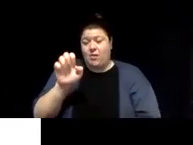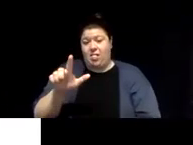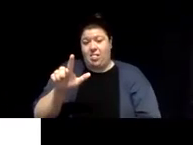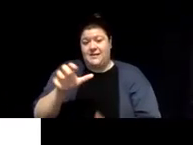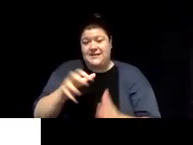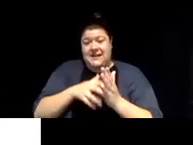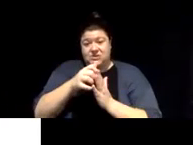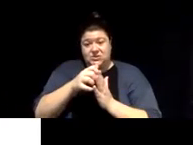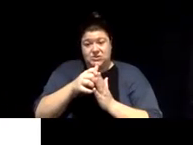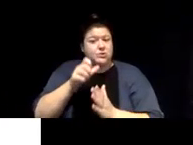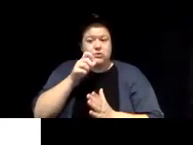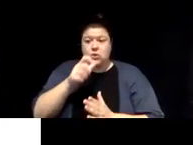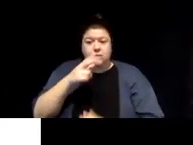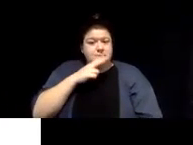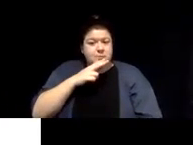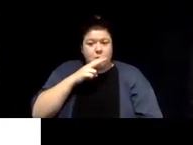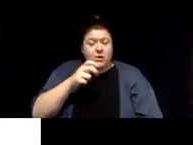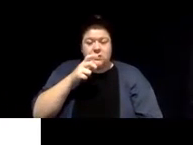help to